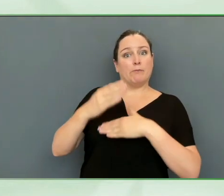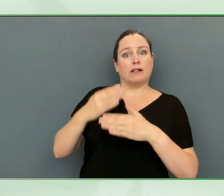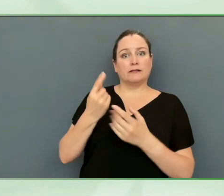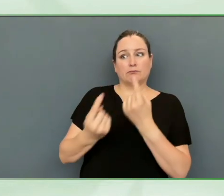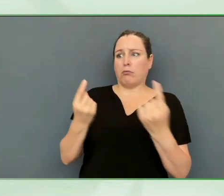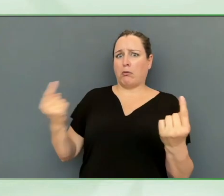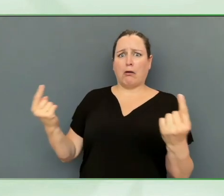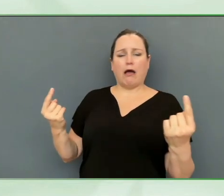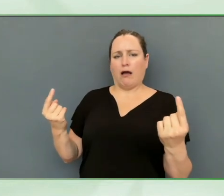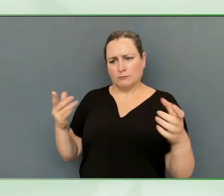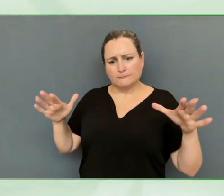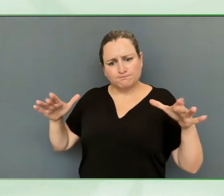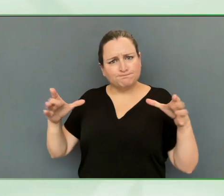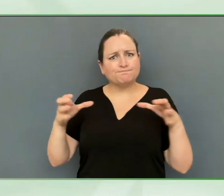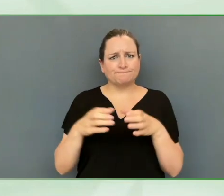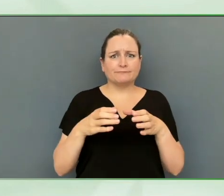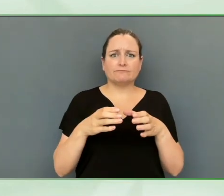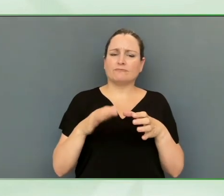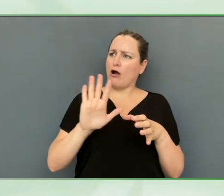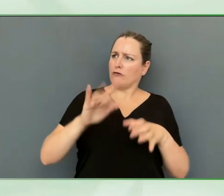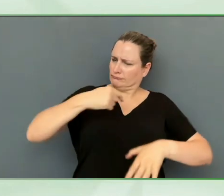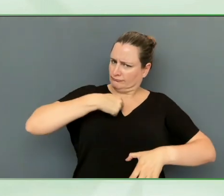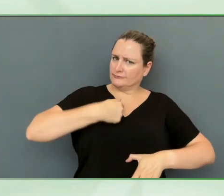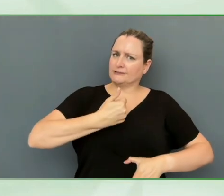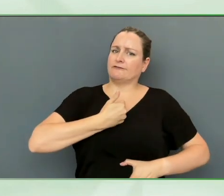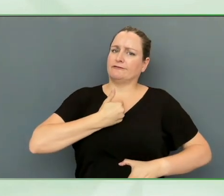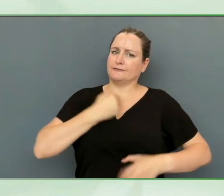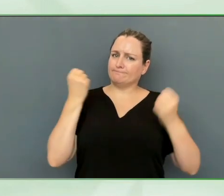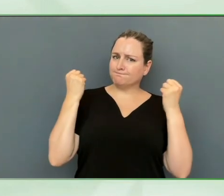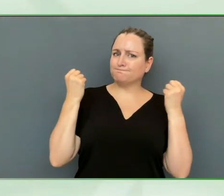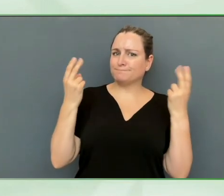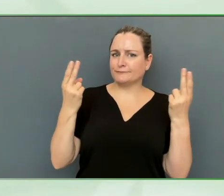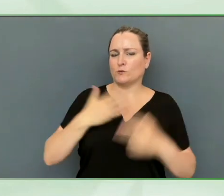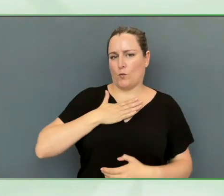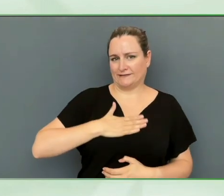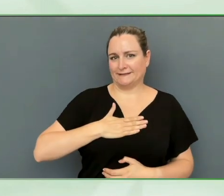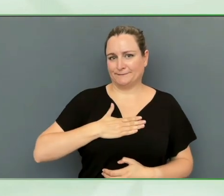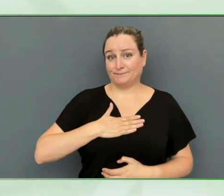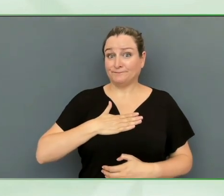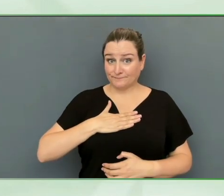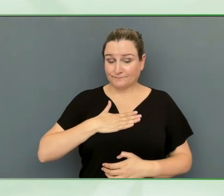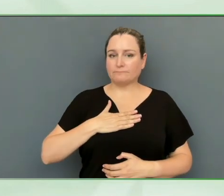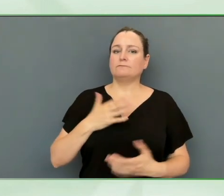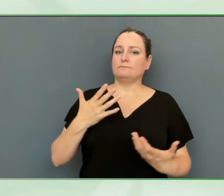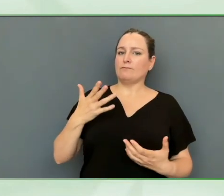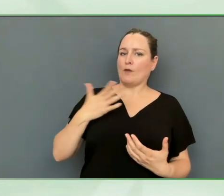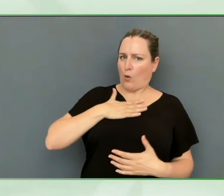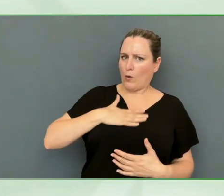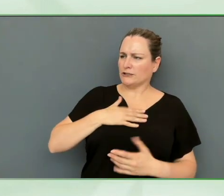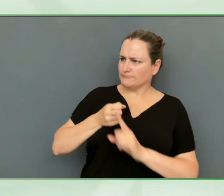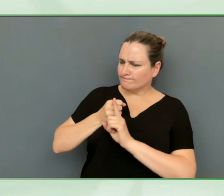thought we're going to change this and unite ourselves, and we are going to talk back and push back as